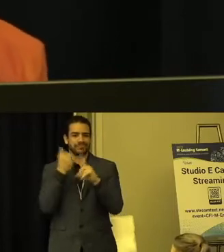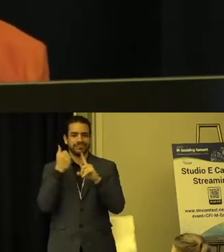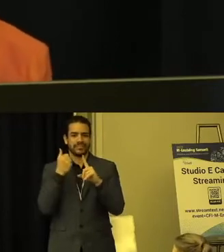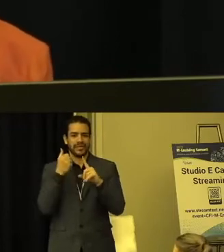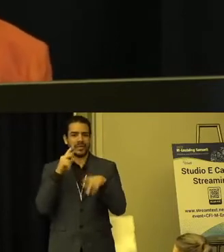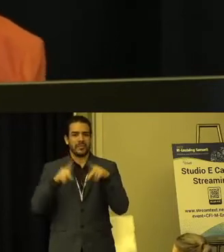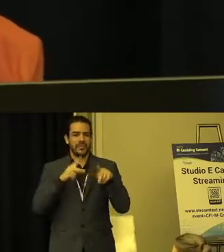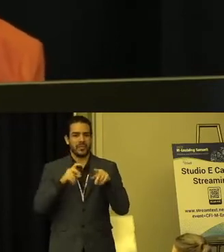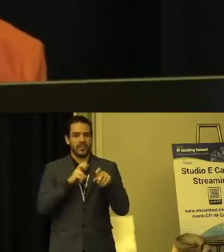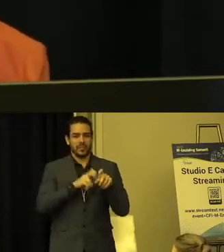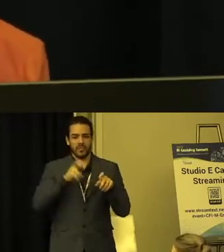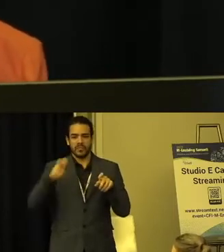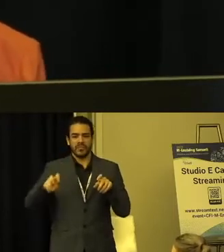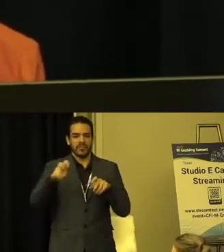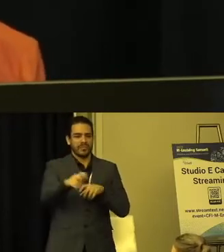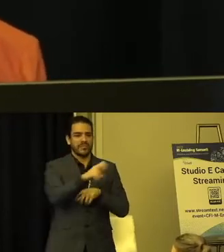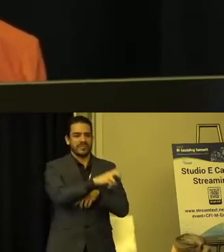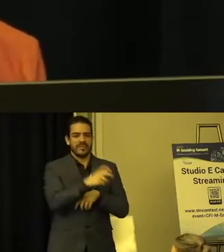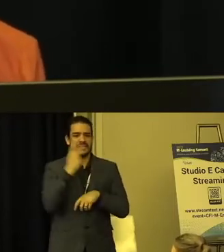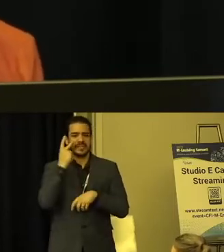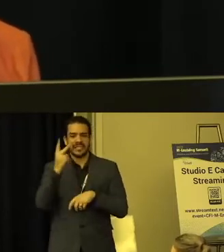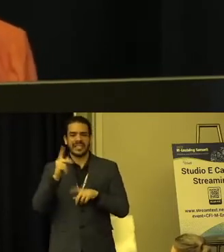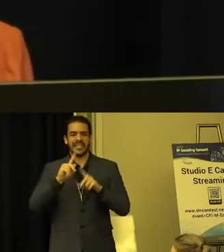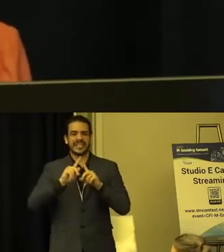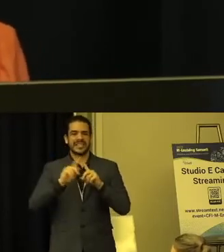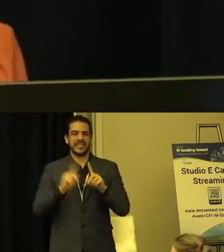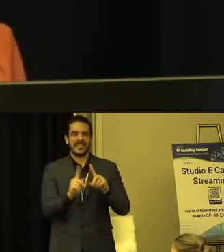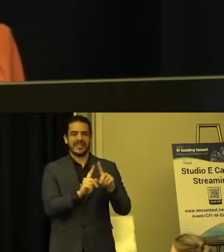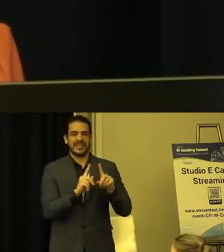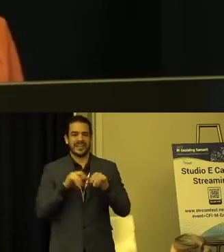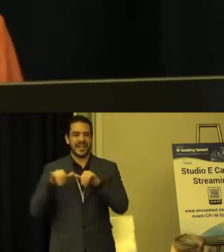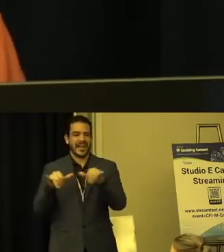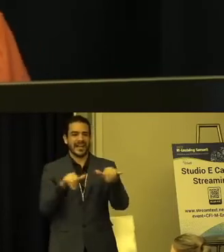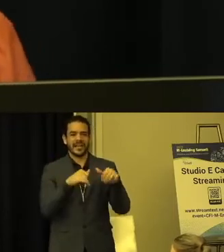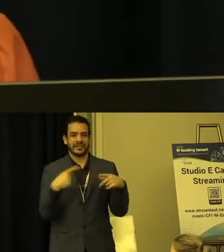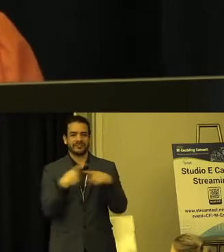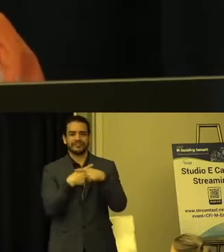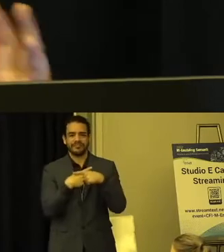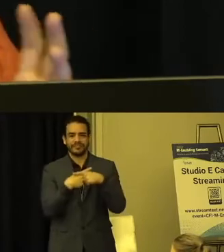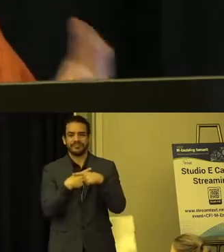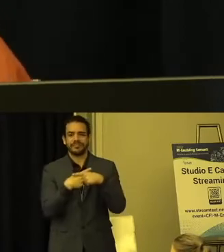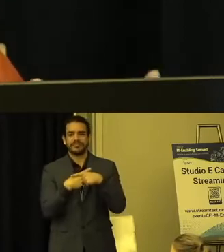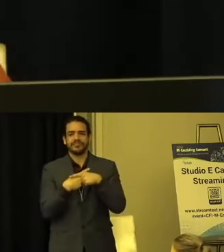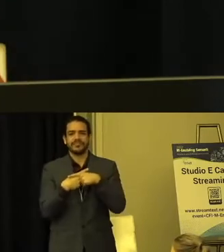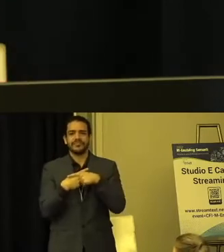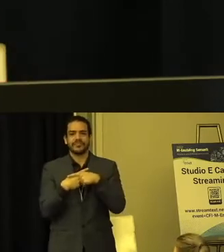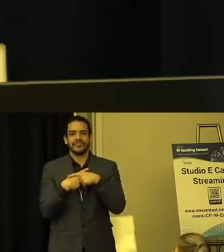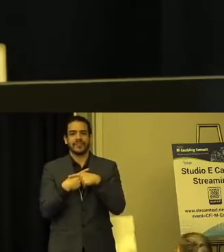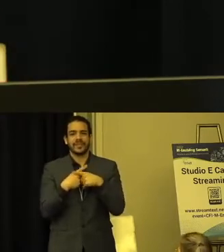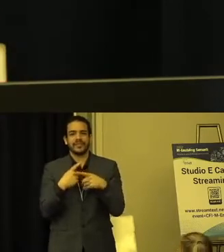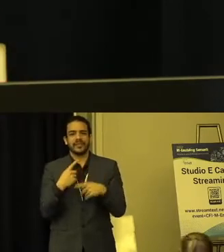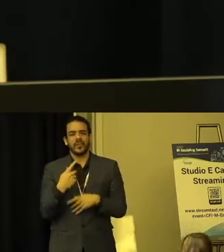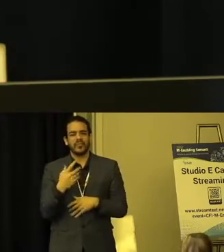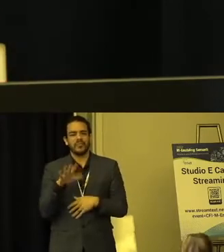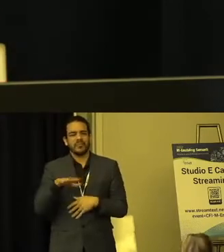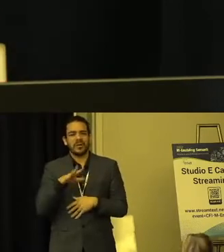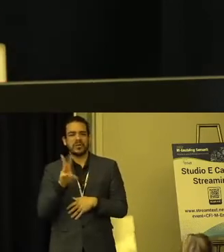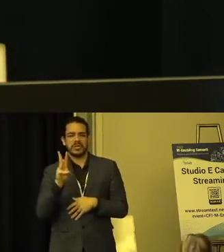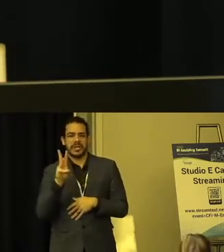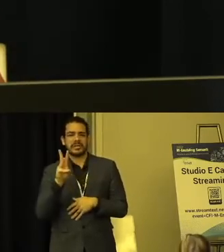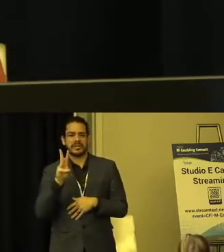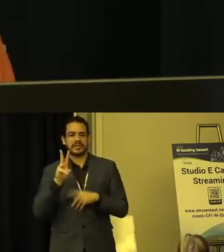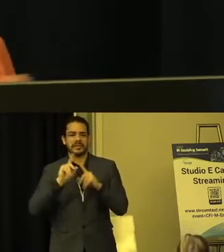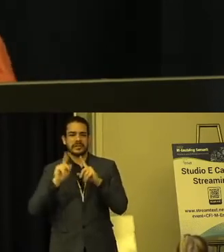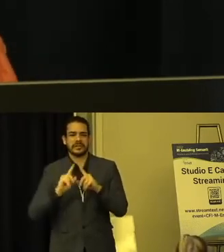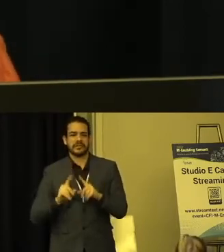had contradictory guidelines they needed to implement too. So we had about 6 different areas of work,